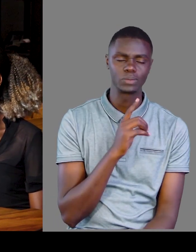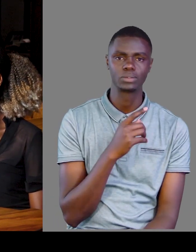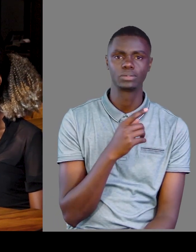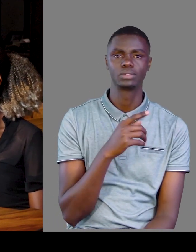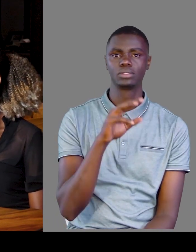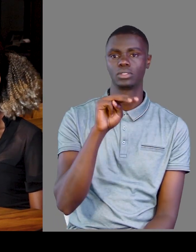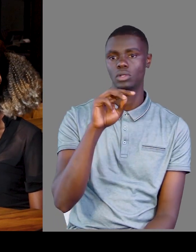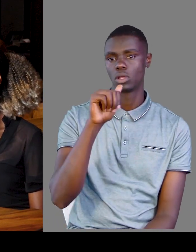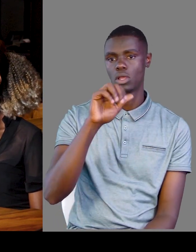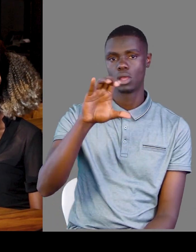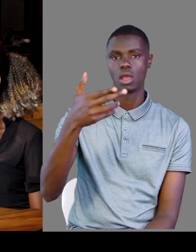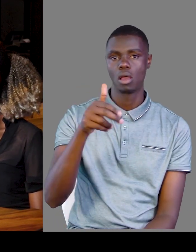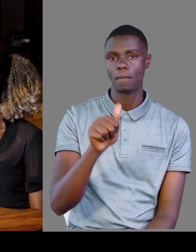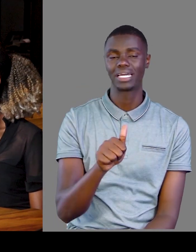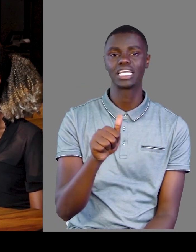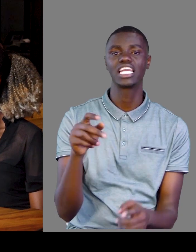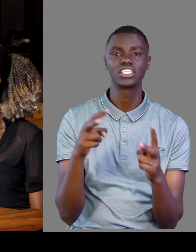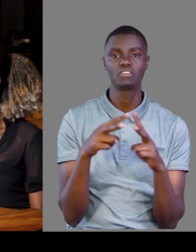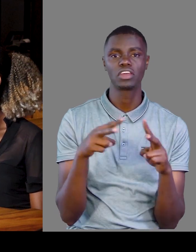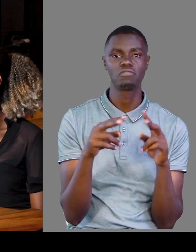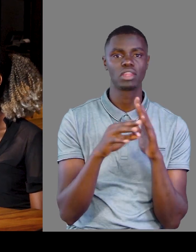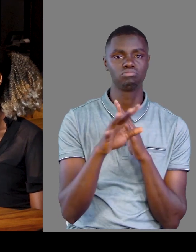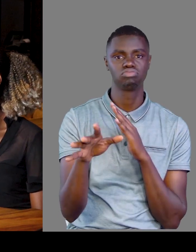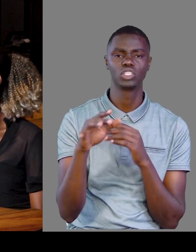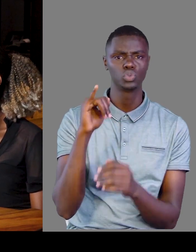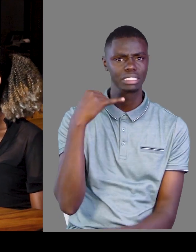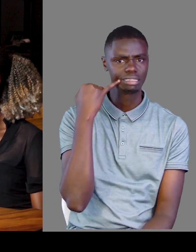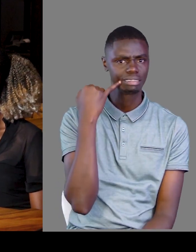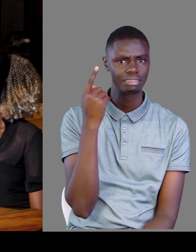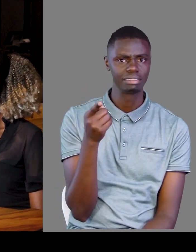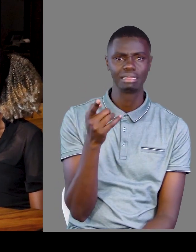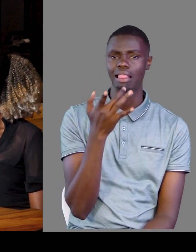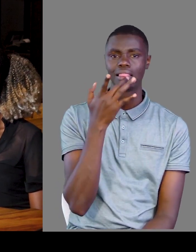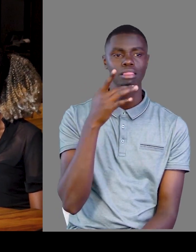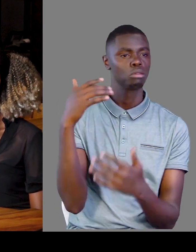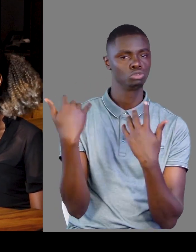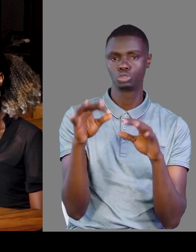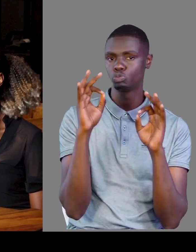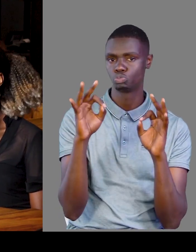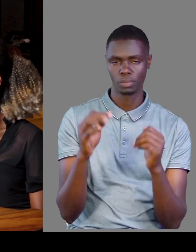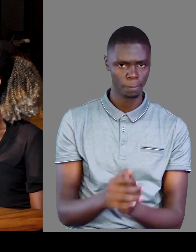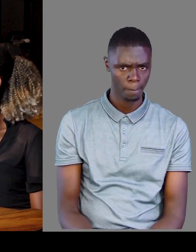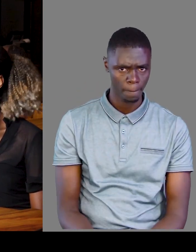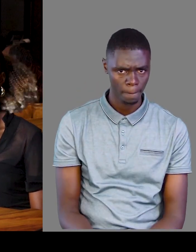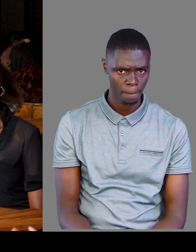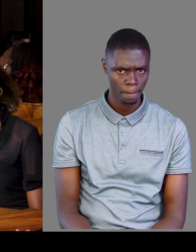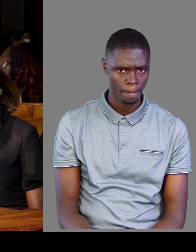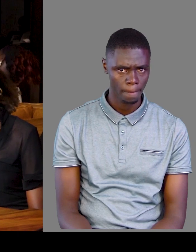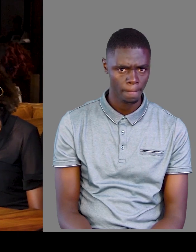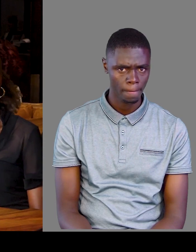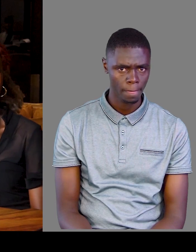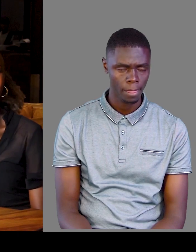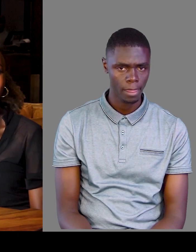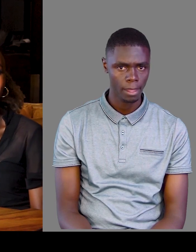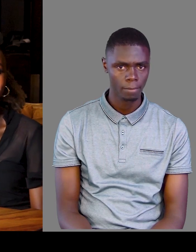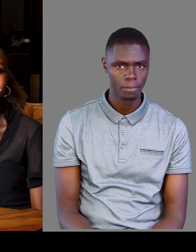matcha, it's very popular because it's healthy, tasty. Because let me tell you on